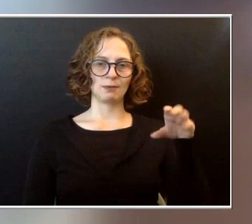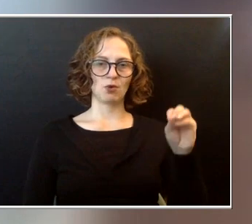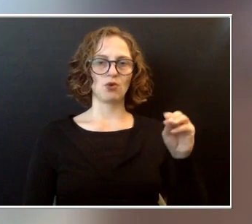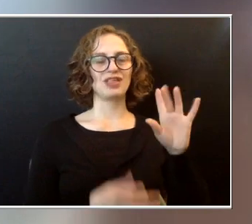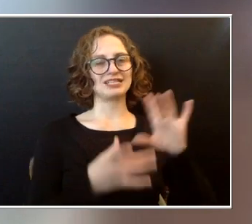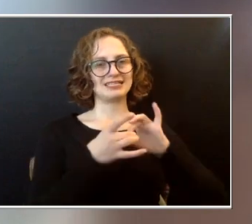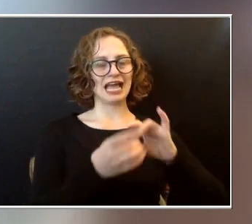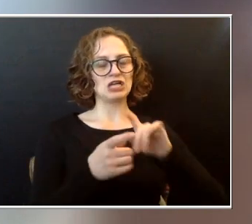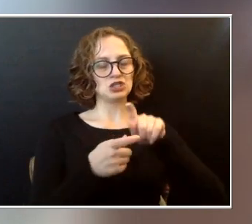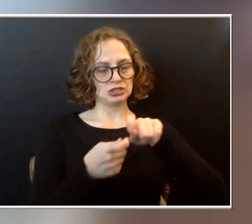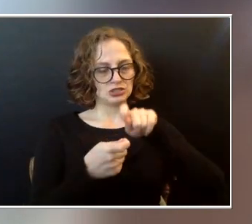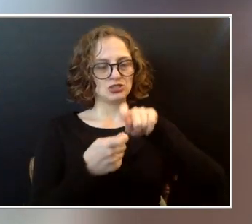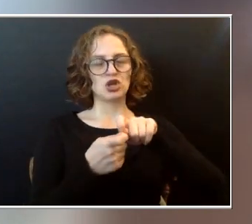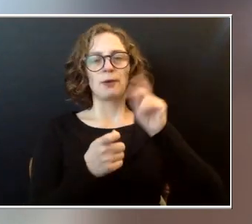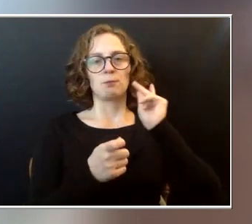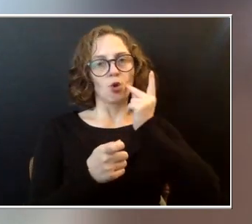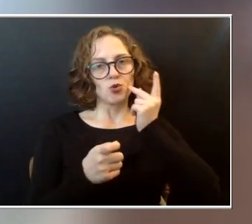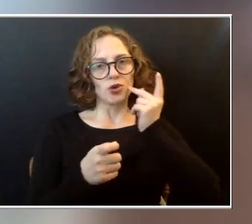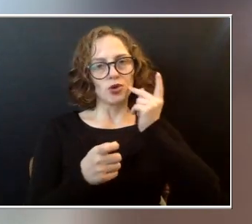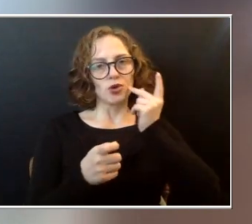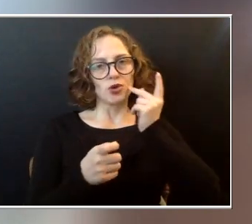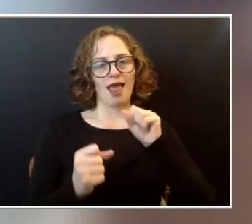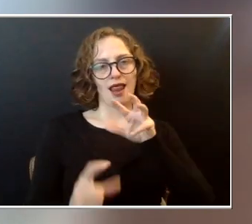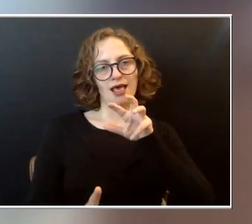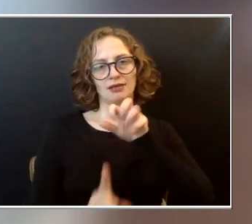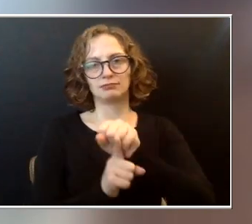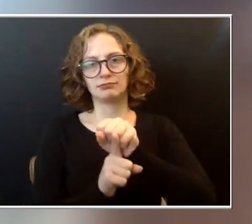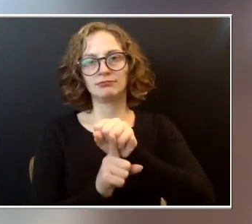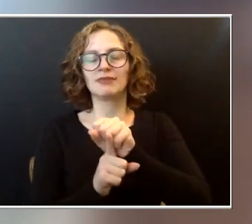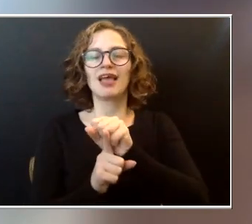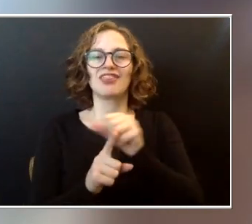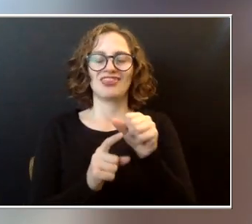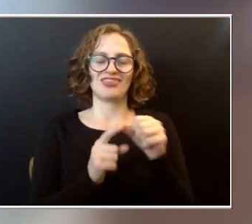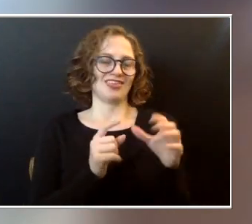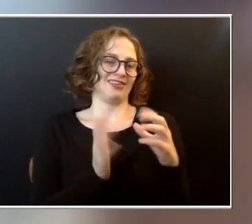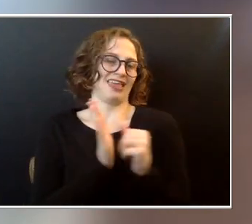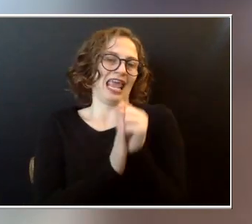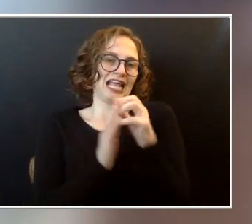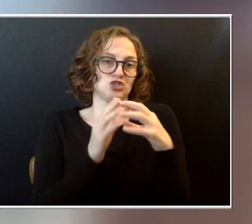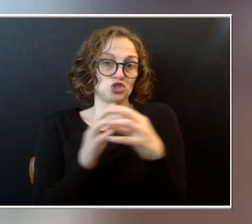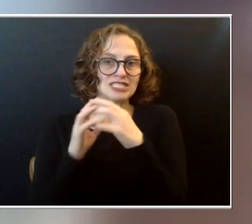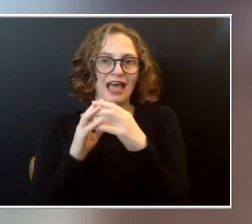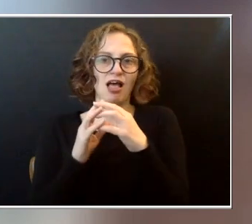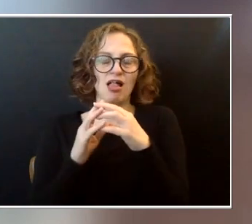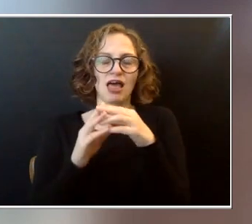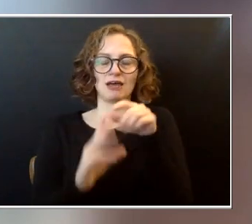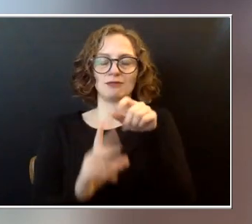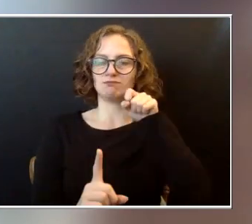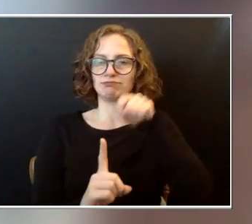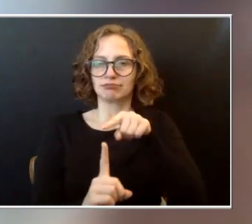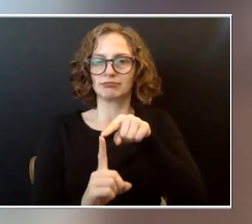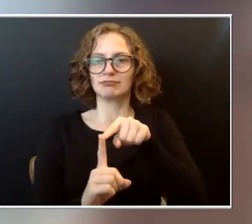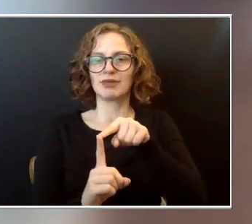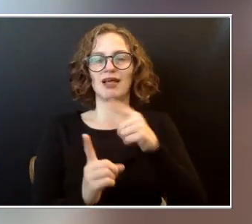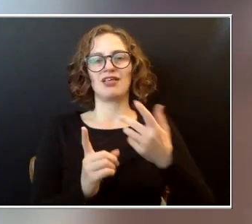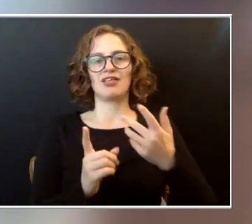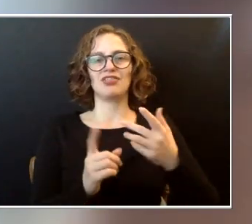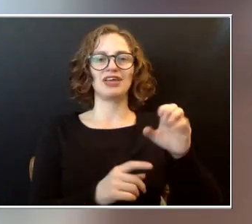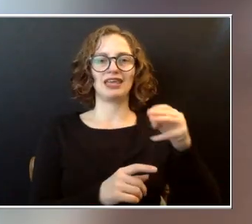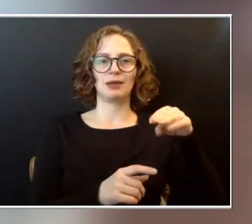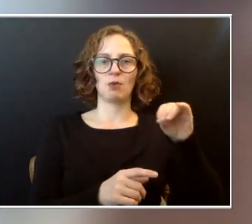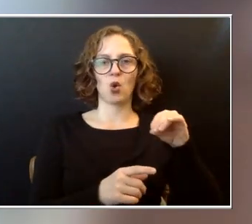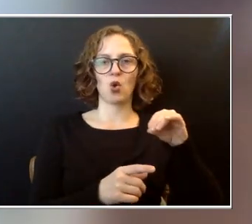actually the cancer cell and deliver the chemotherapy drug directly into the cancer cell. So even though these are chemotherapy drugs, these are smarter and